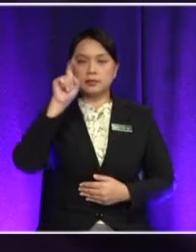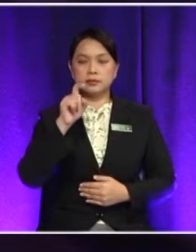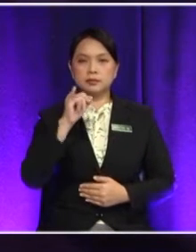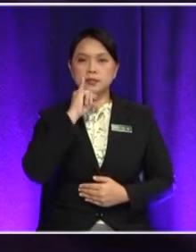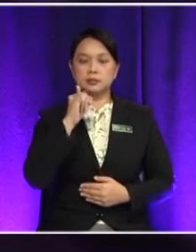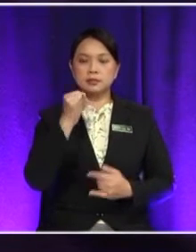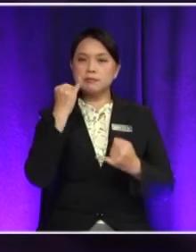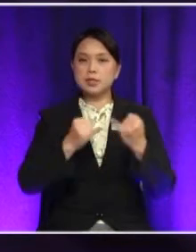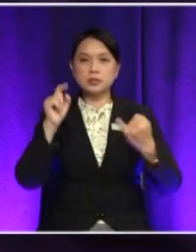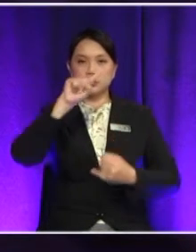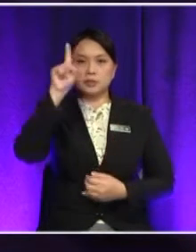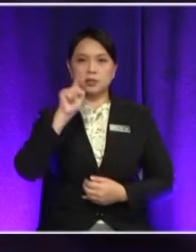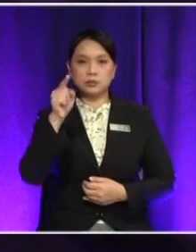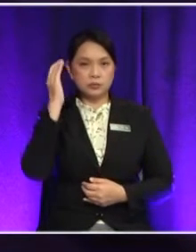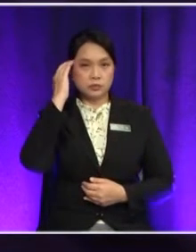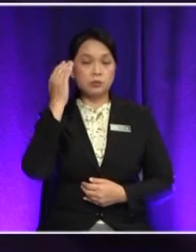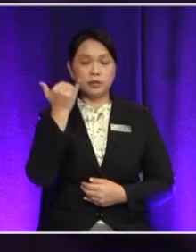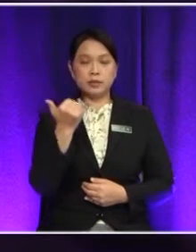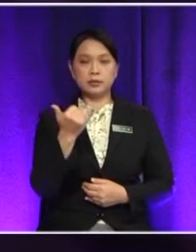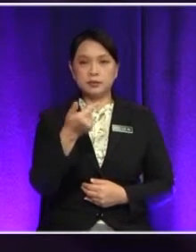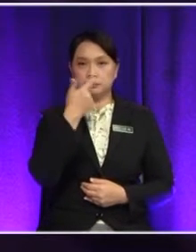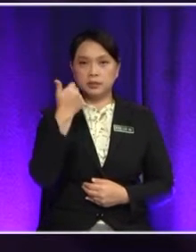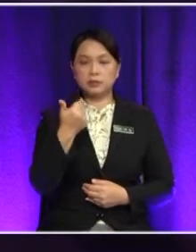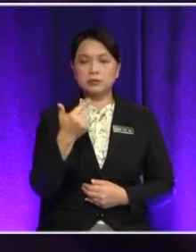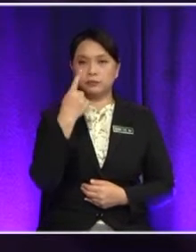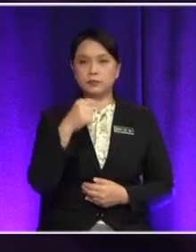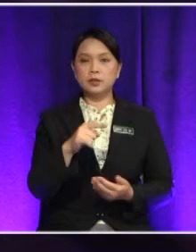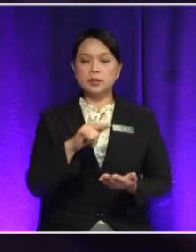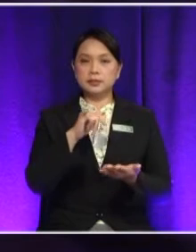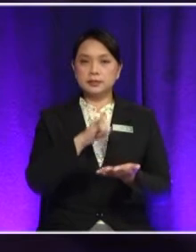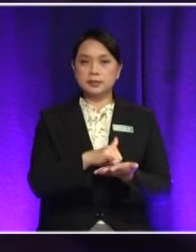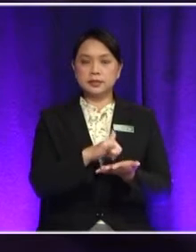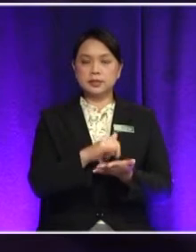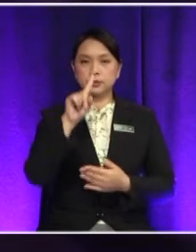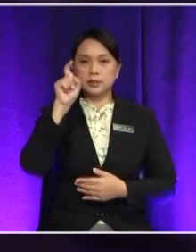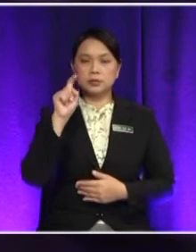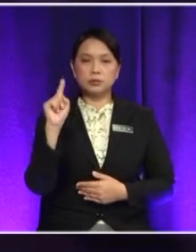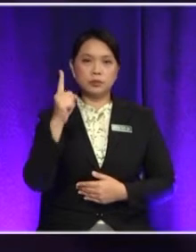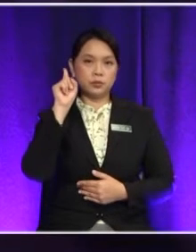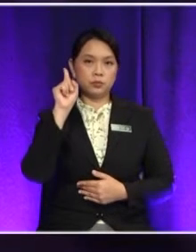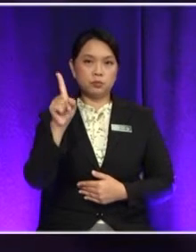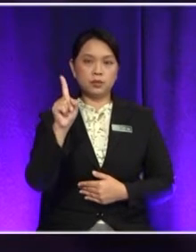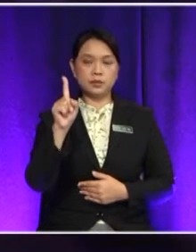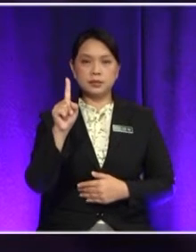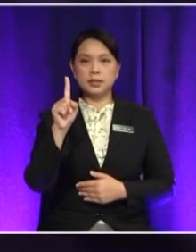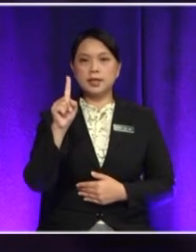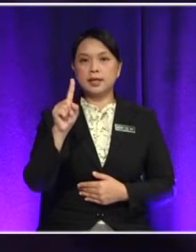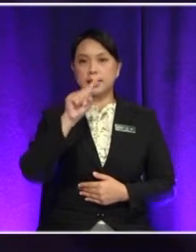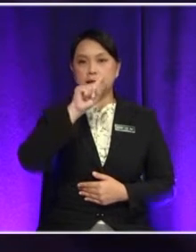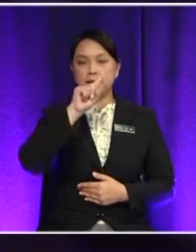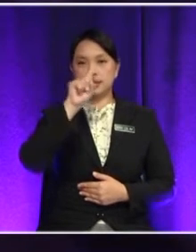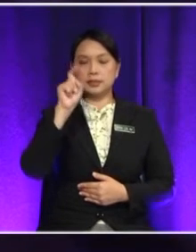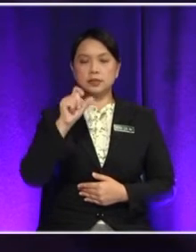question, Shafika. You know why? Why? Because for this question, there is only one remaining answer not chosen. But